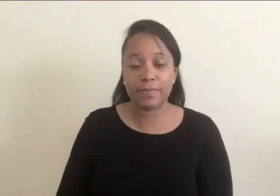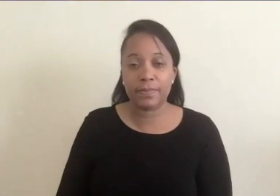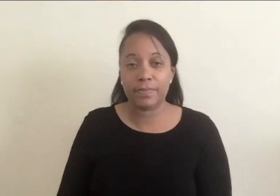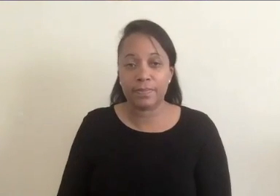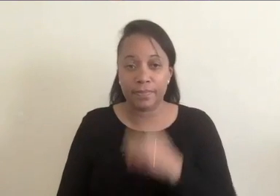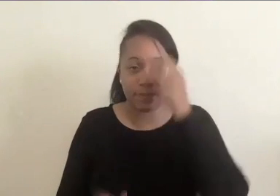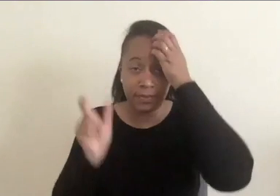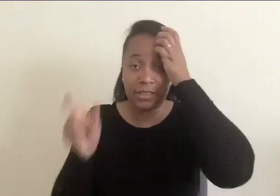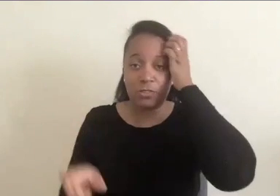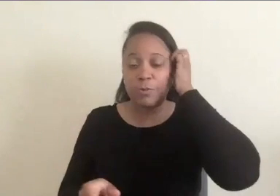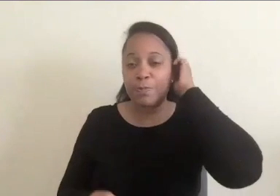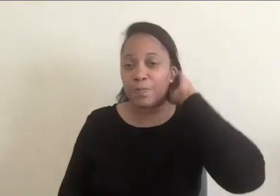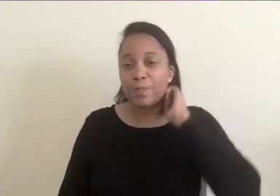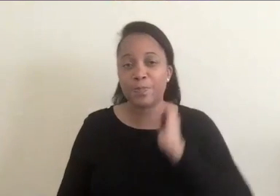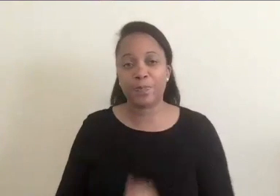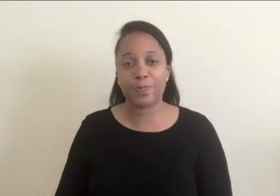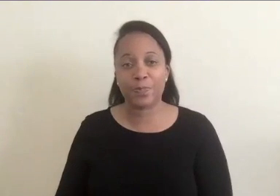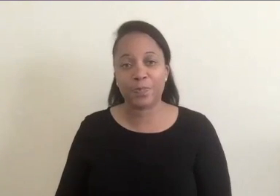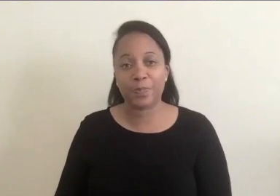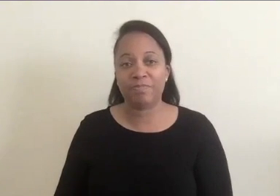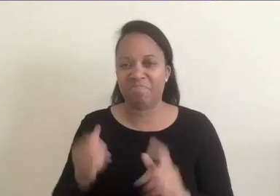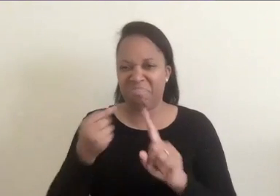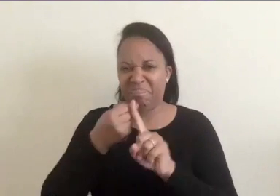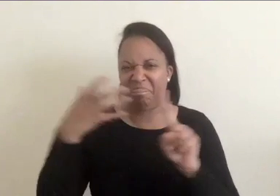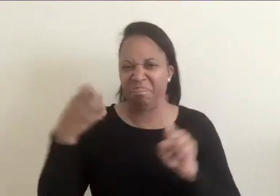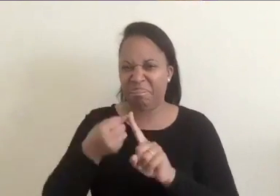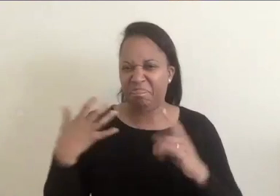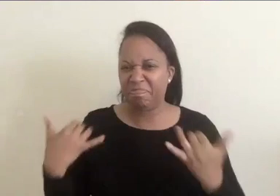impaired. Now let's get into the detail.